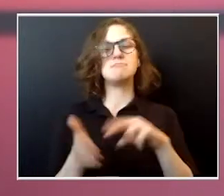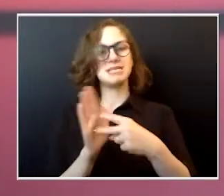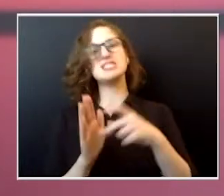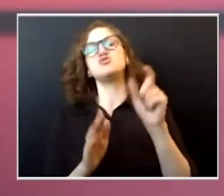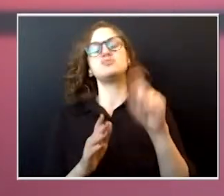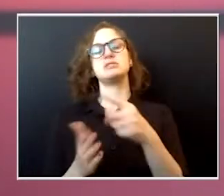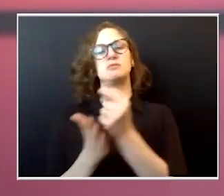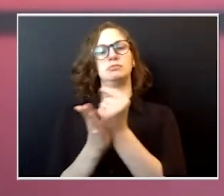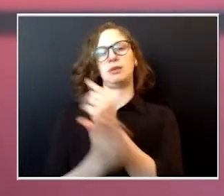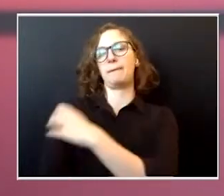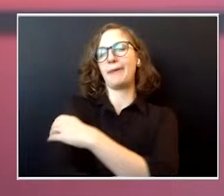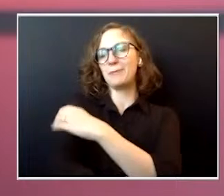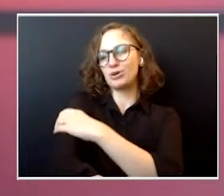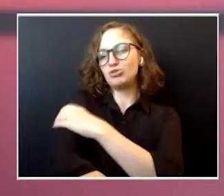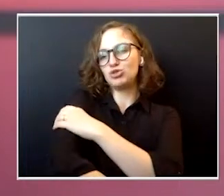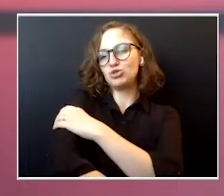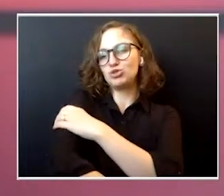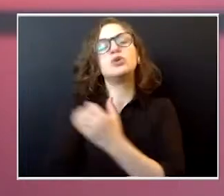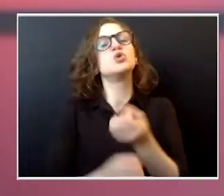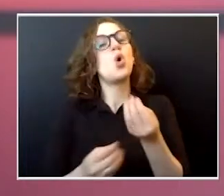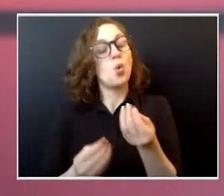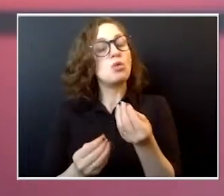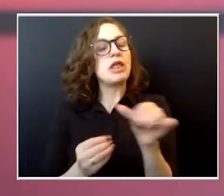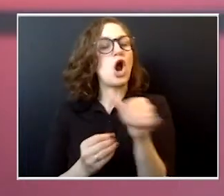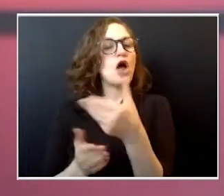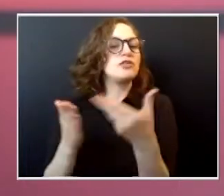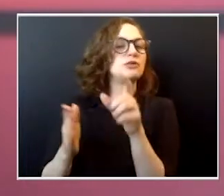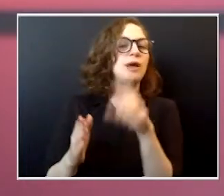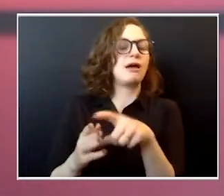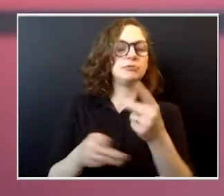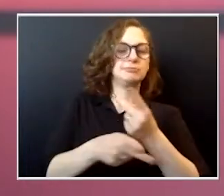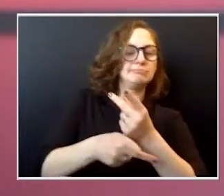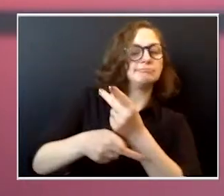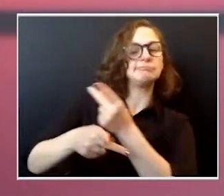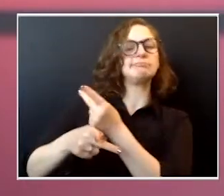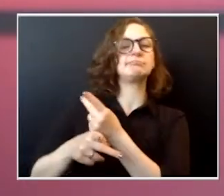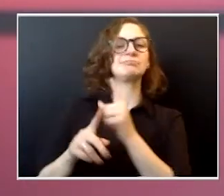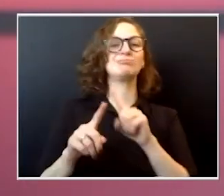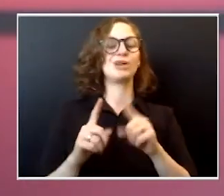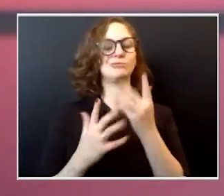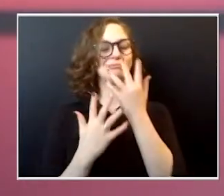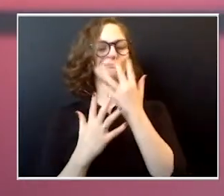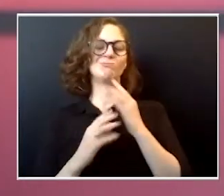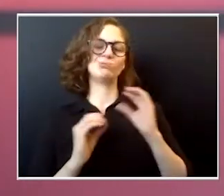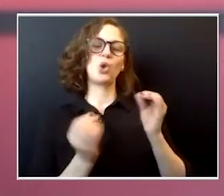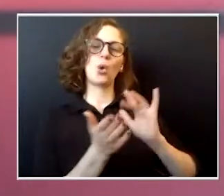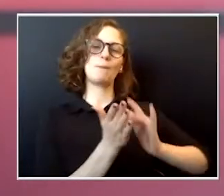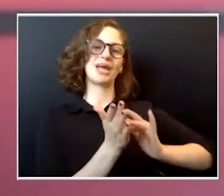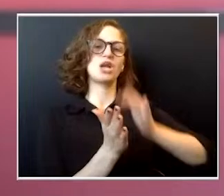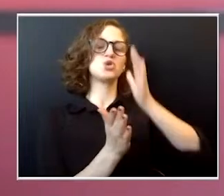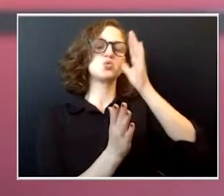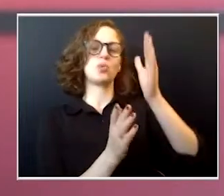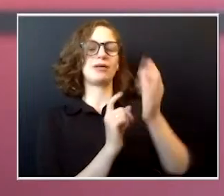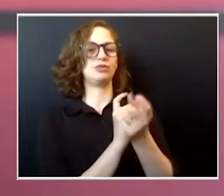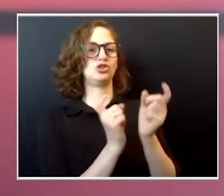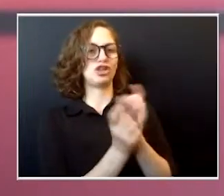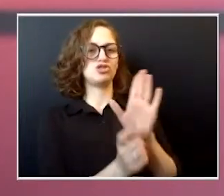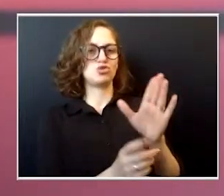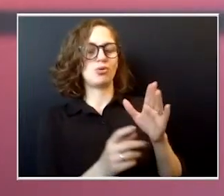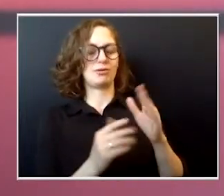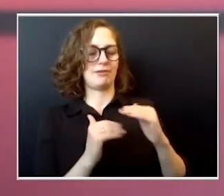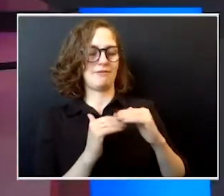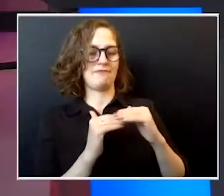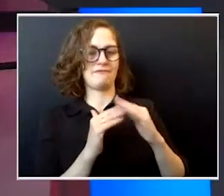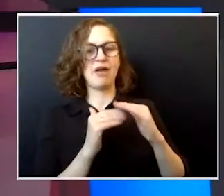are other things to treat, but unfortunately there isn't a medication that's going to change the outcome of your aortic valve, at least none that we know